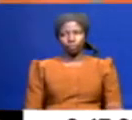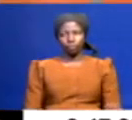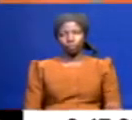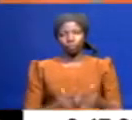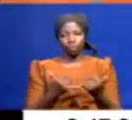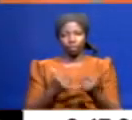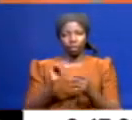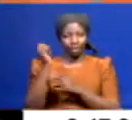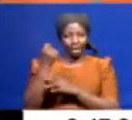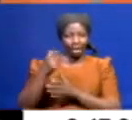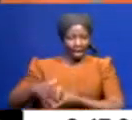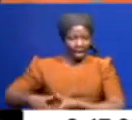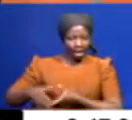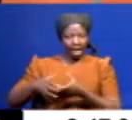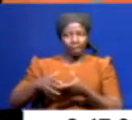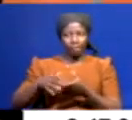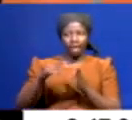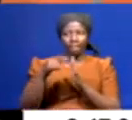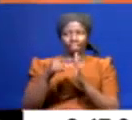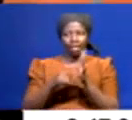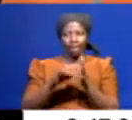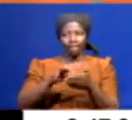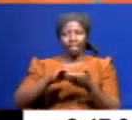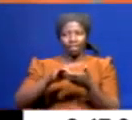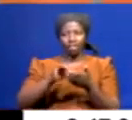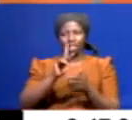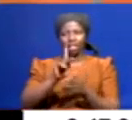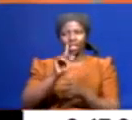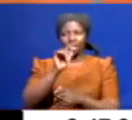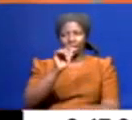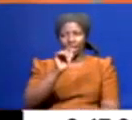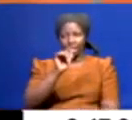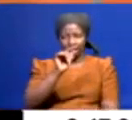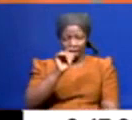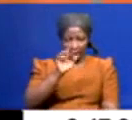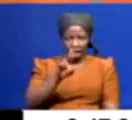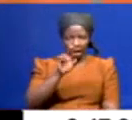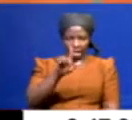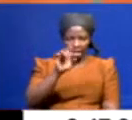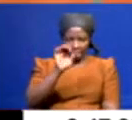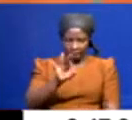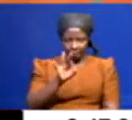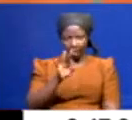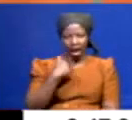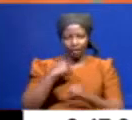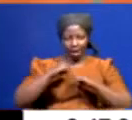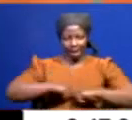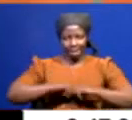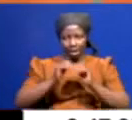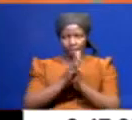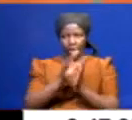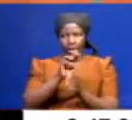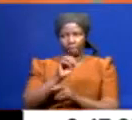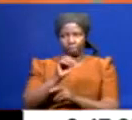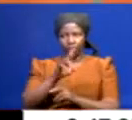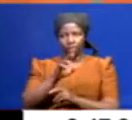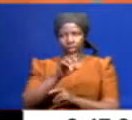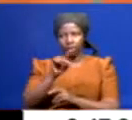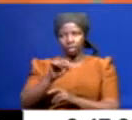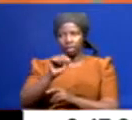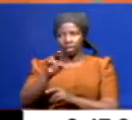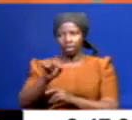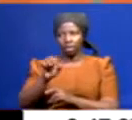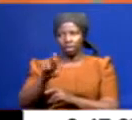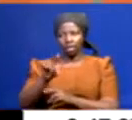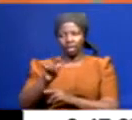And now the Kenya Rugby League Federation, KRLF, has entered into an agreement with Mozzart Bet to become an affiliate partner in the effort to attract